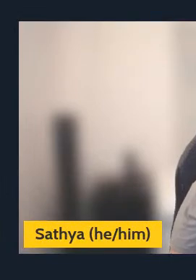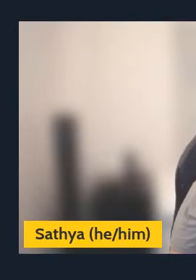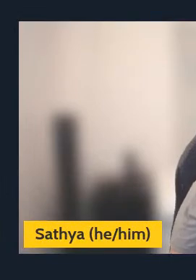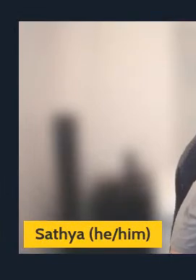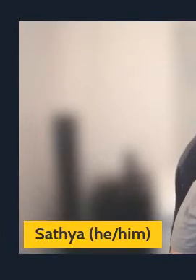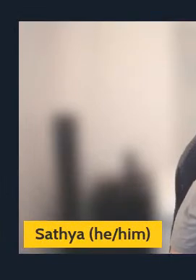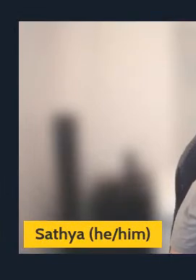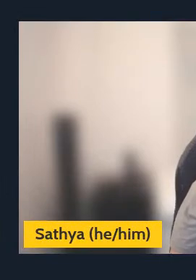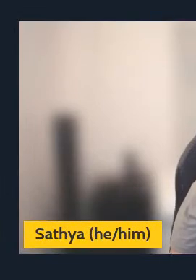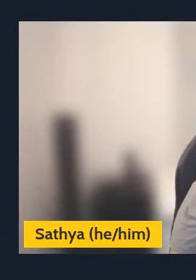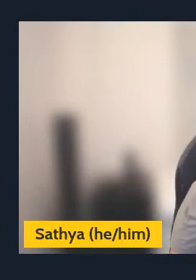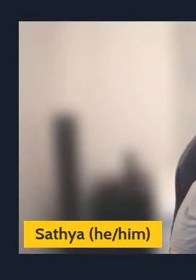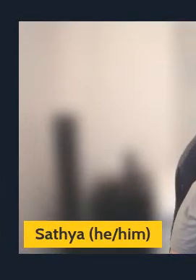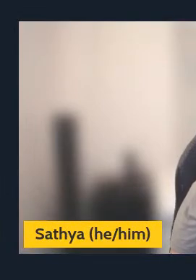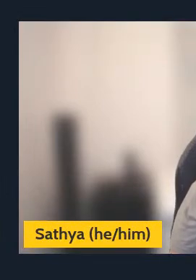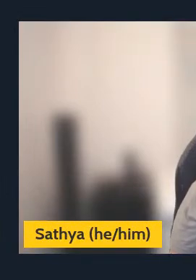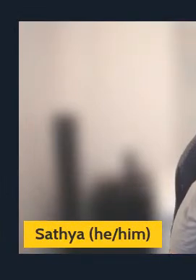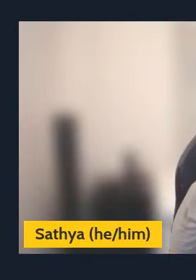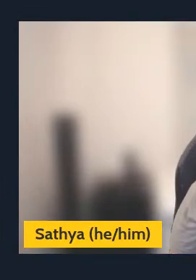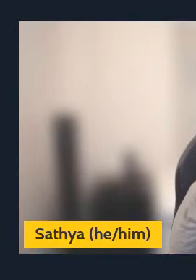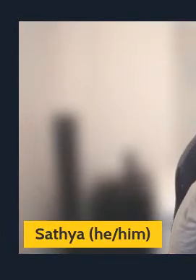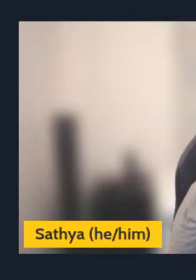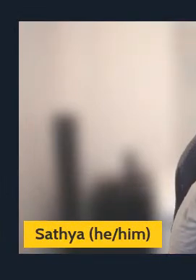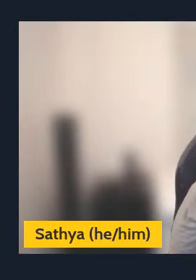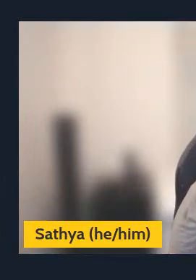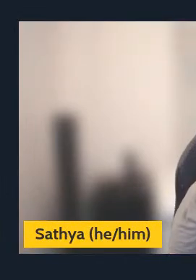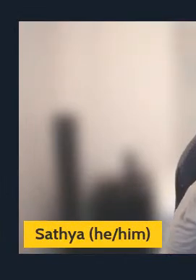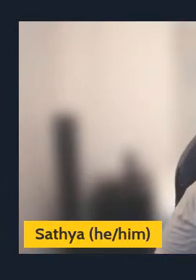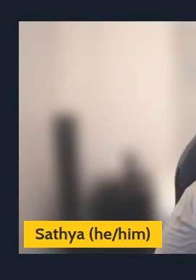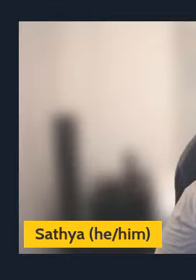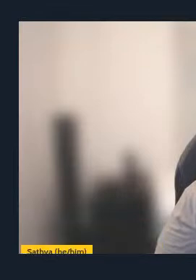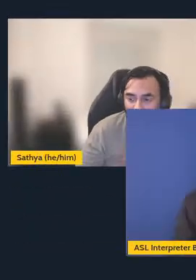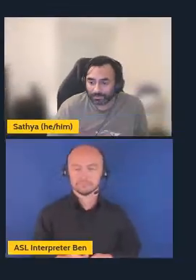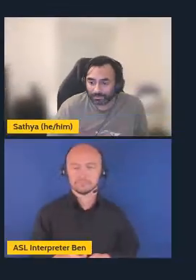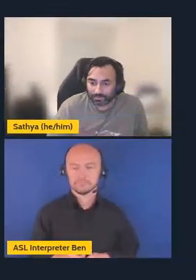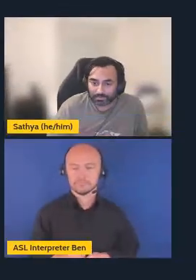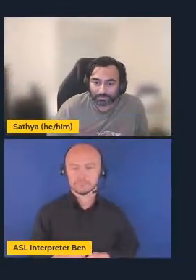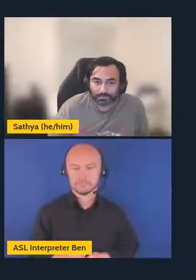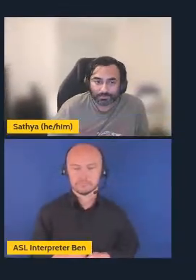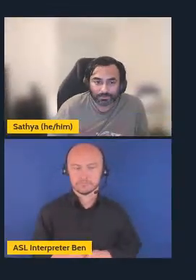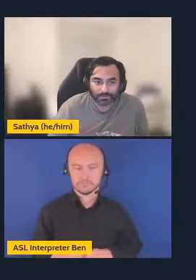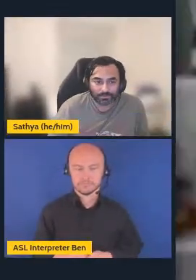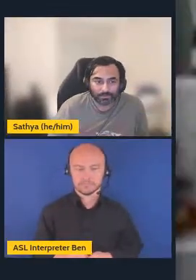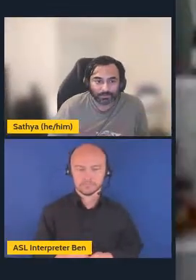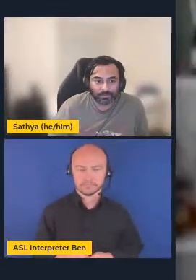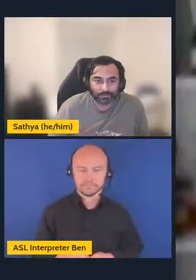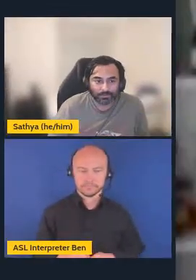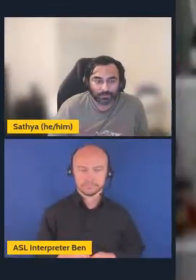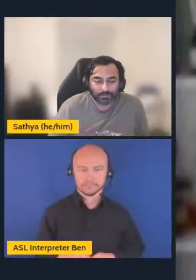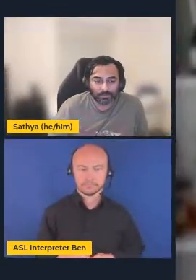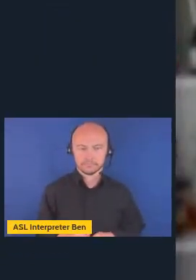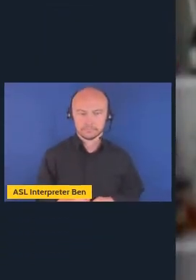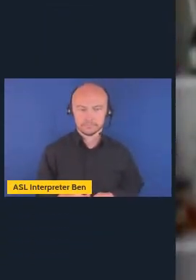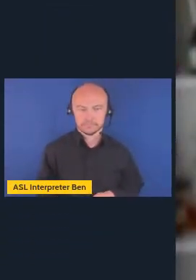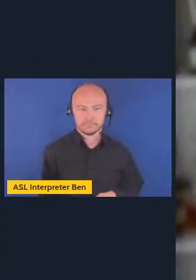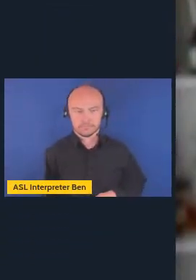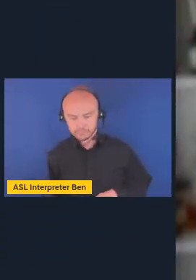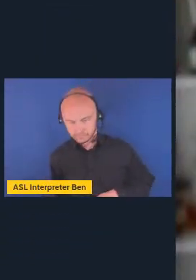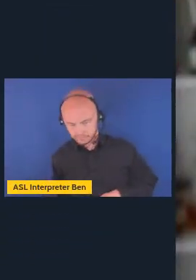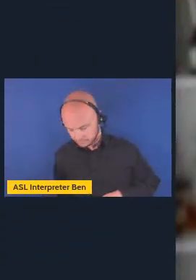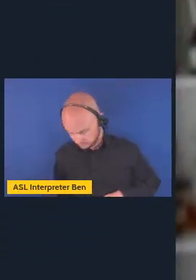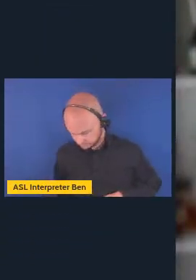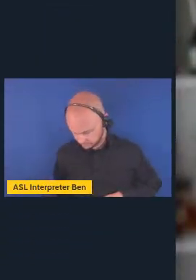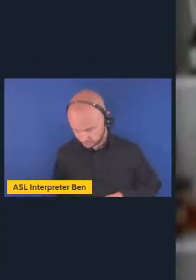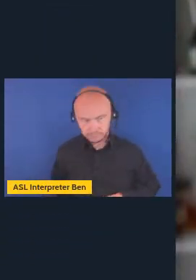And here we go. We shall start in about a few seconds. Everyone, and welcome to CDK